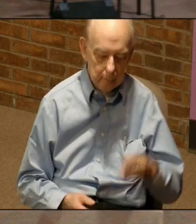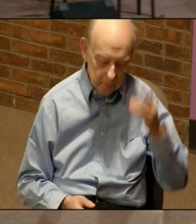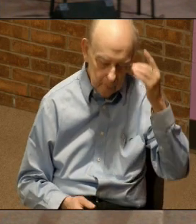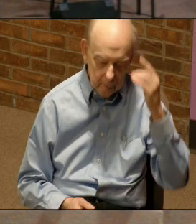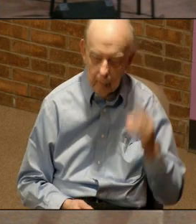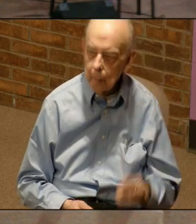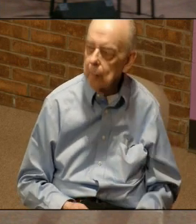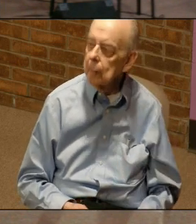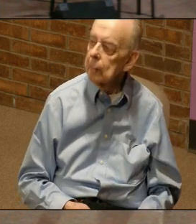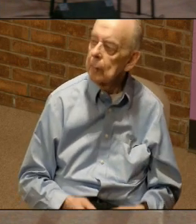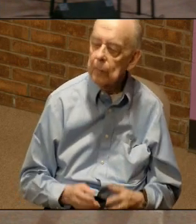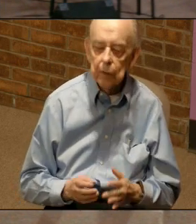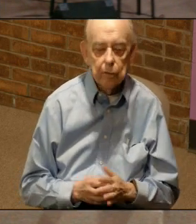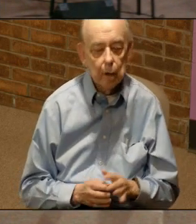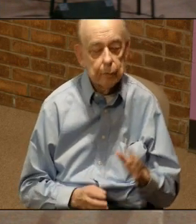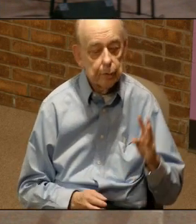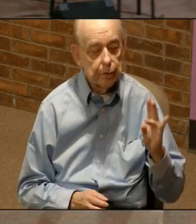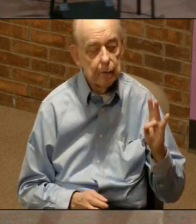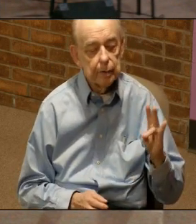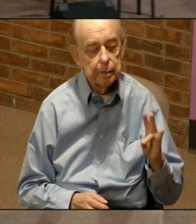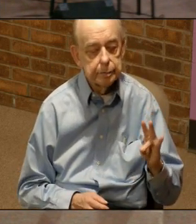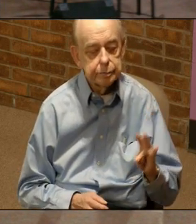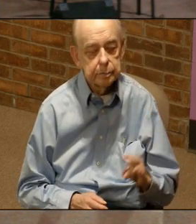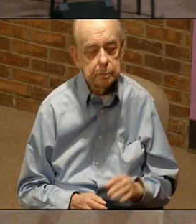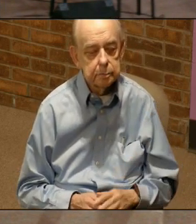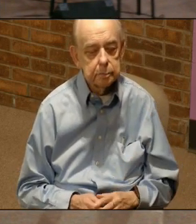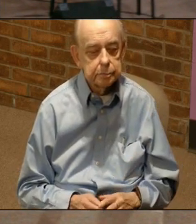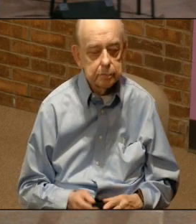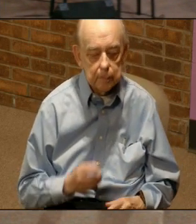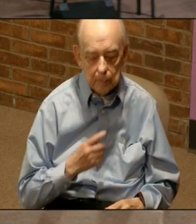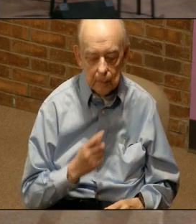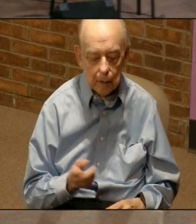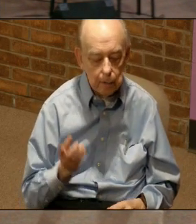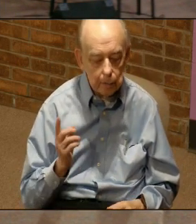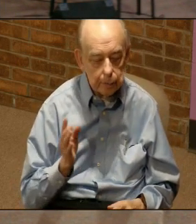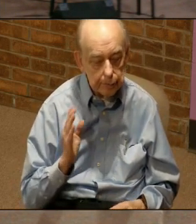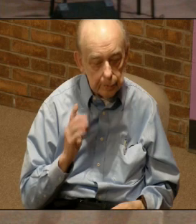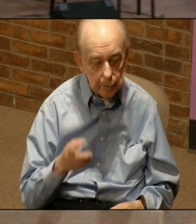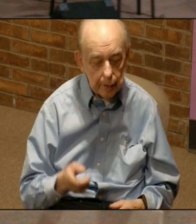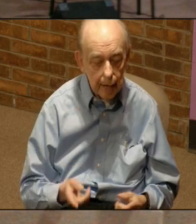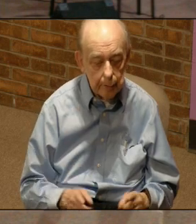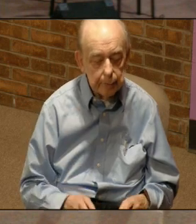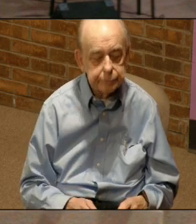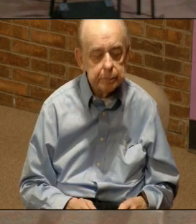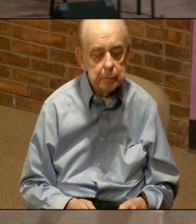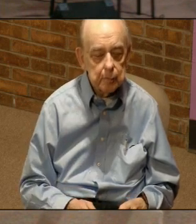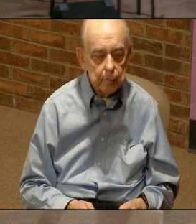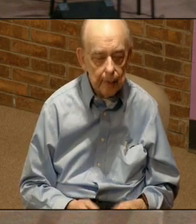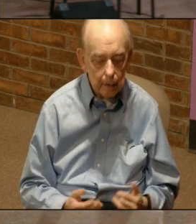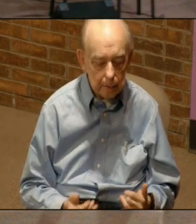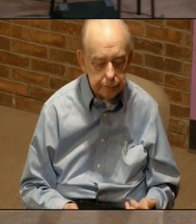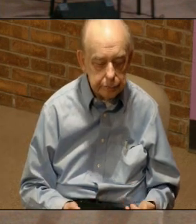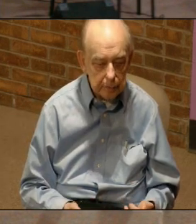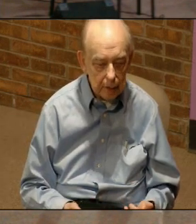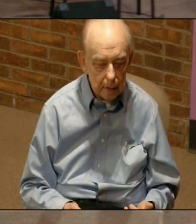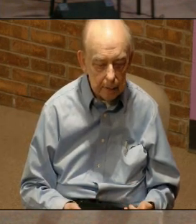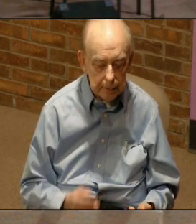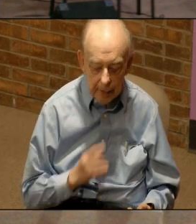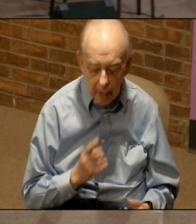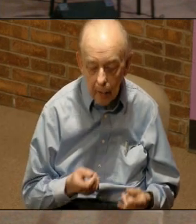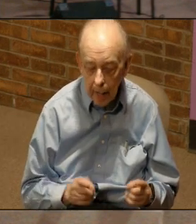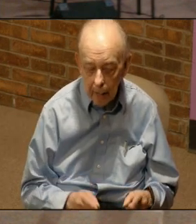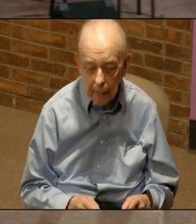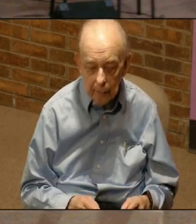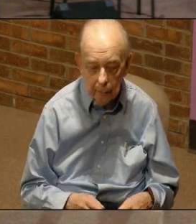chapter 7, what he told was going to happen is now